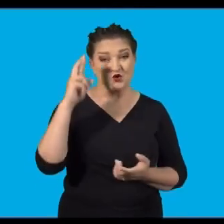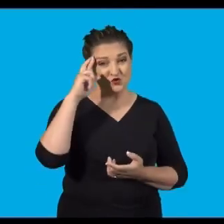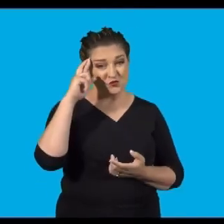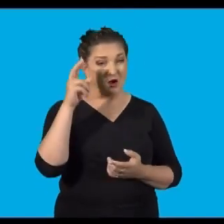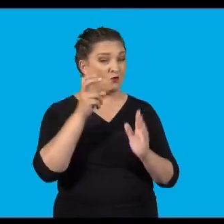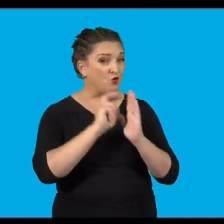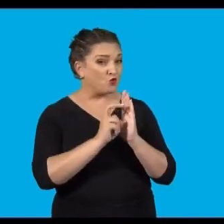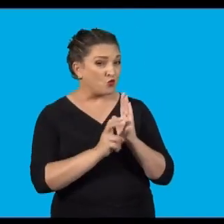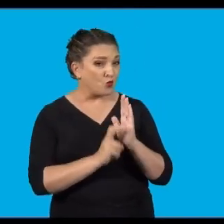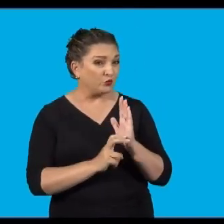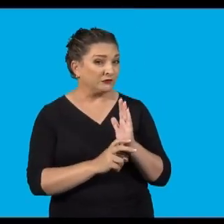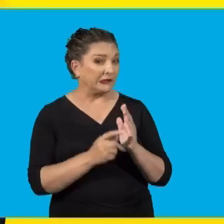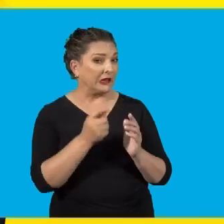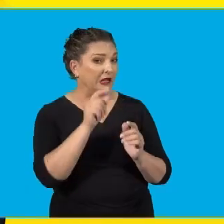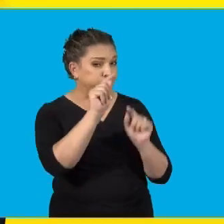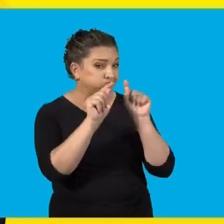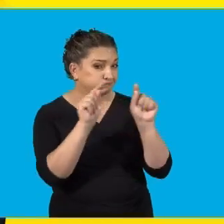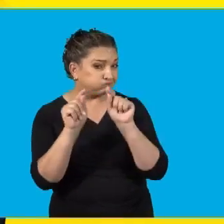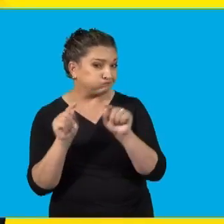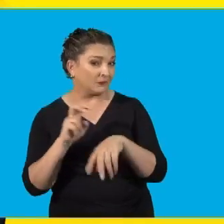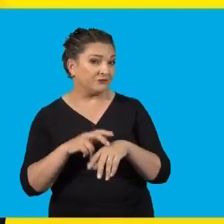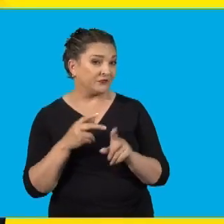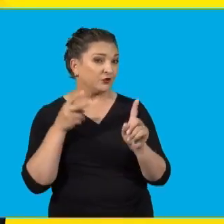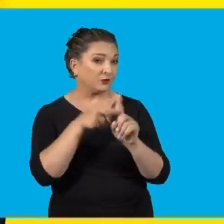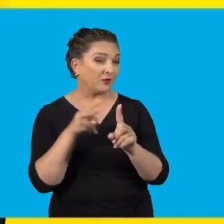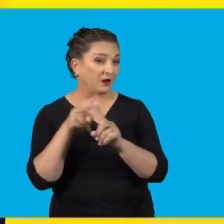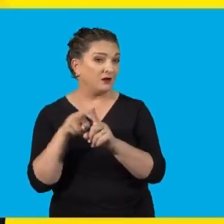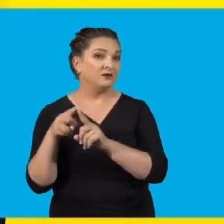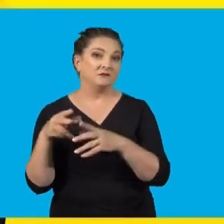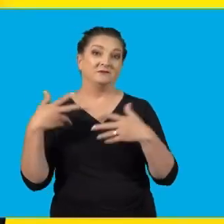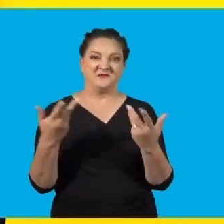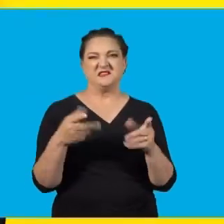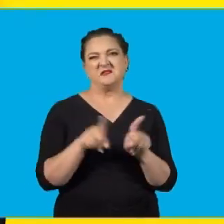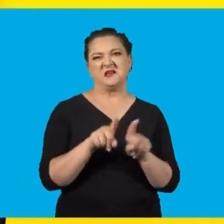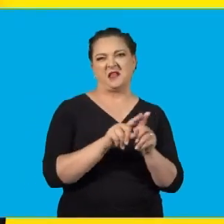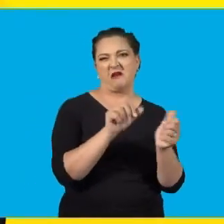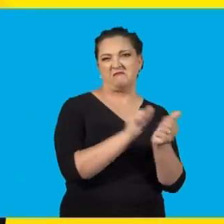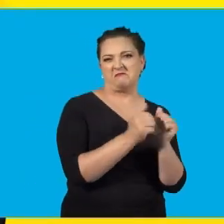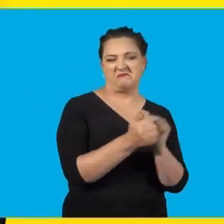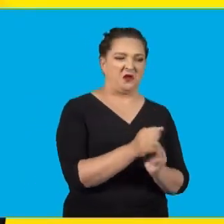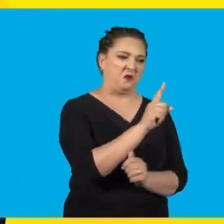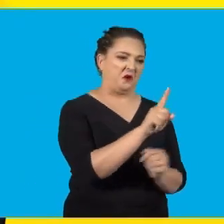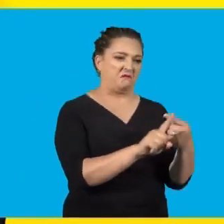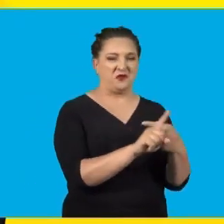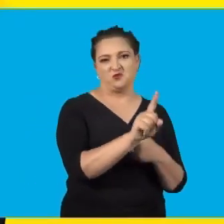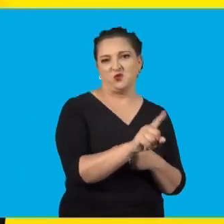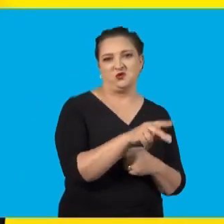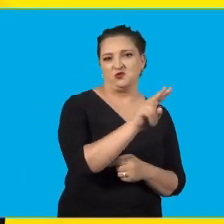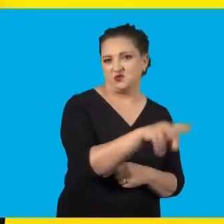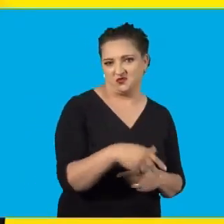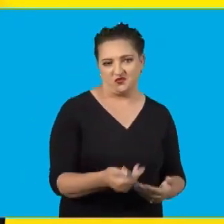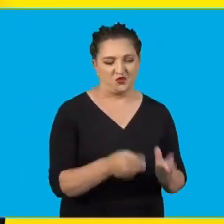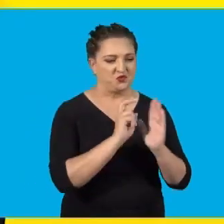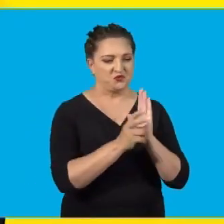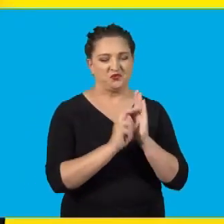Once you start remembering your little rules and the little hints that you need to apply, it becomes like mathematics. 1 + 1 is 2. So